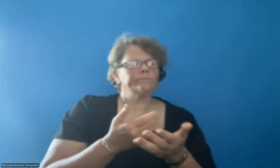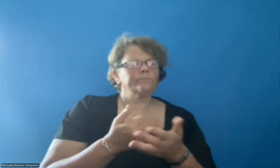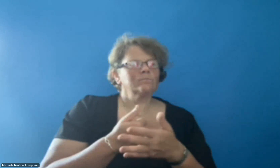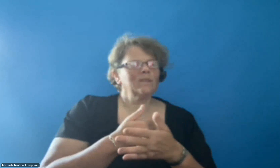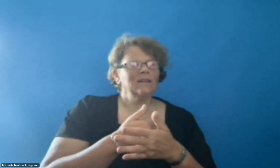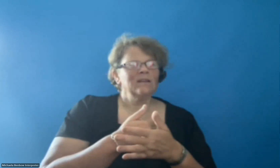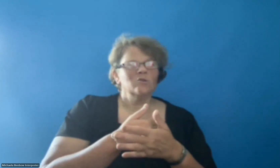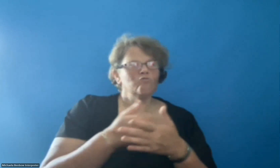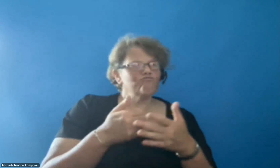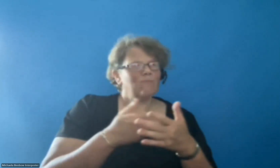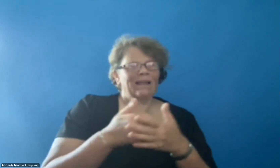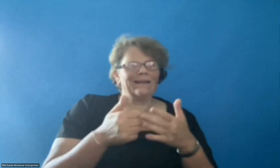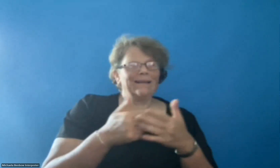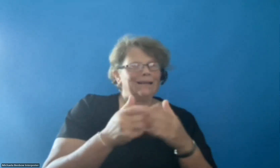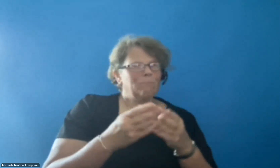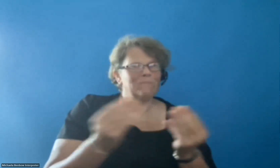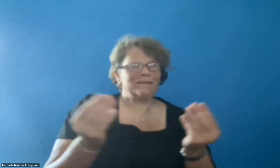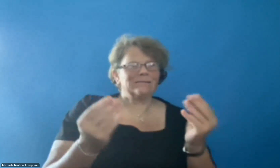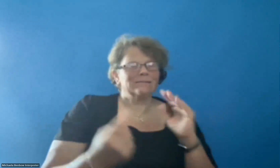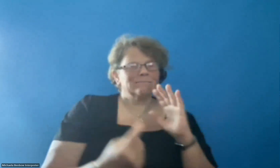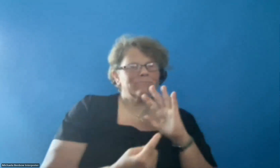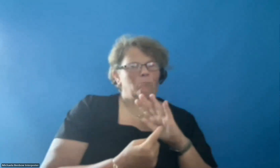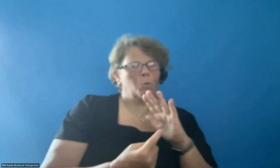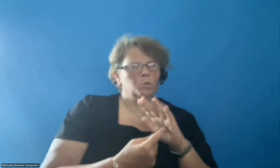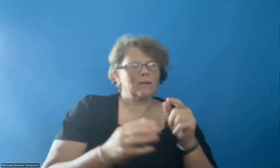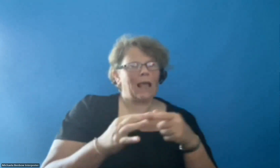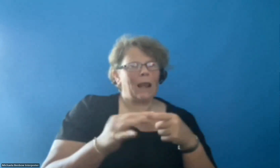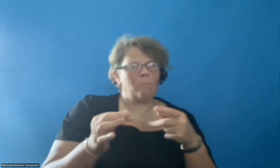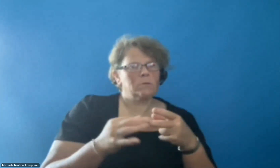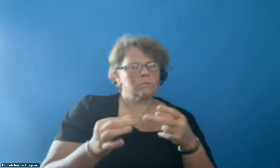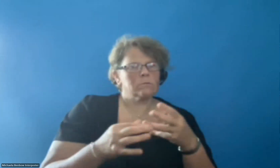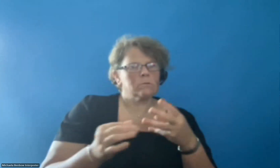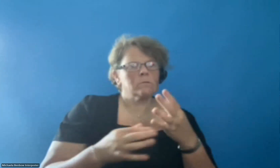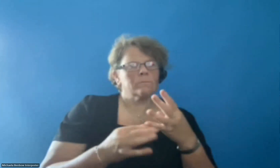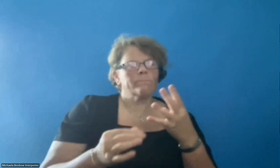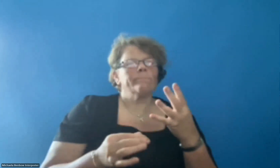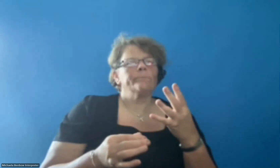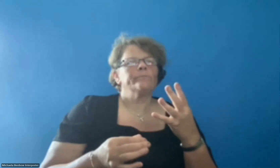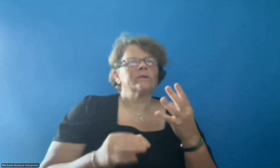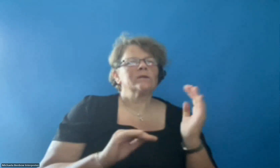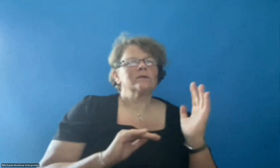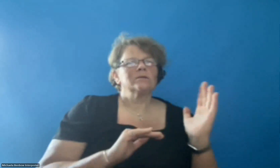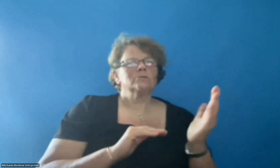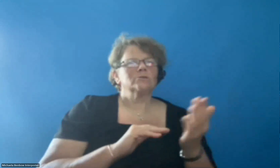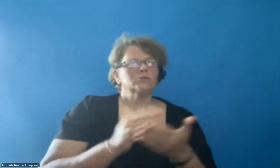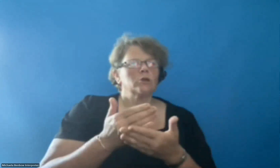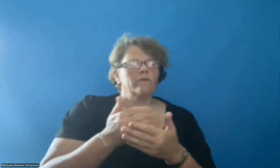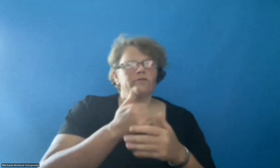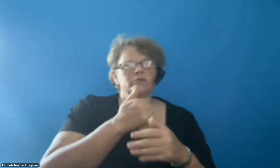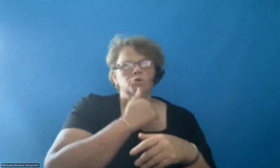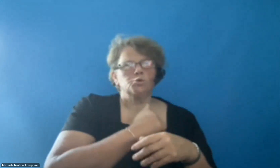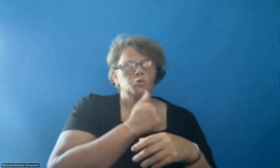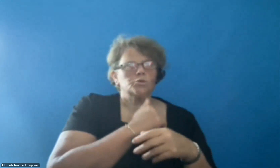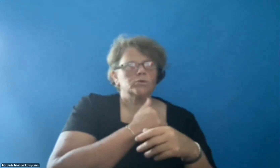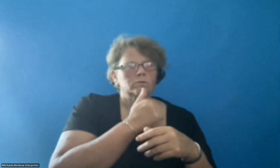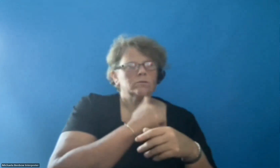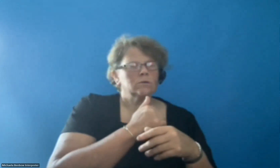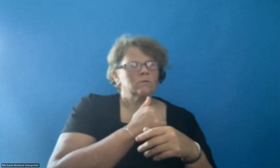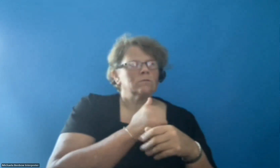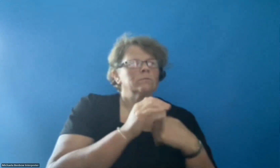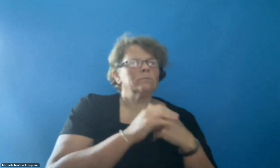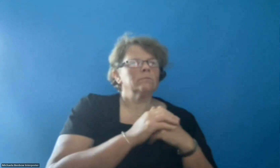essential elements that which involving service users from the